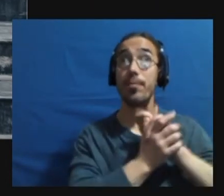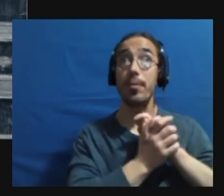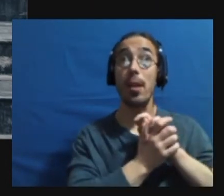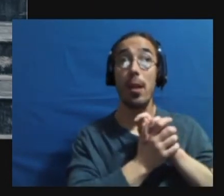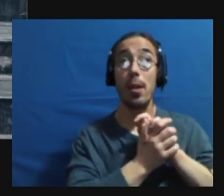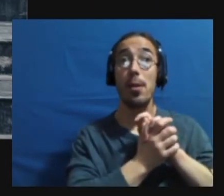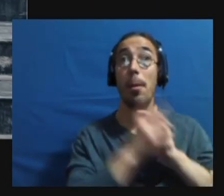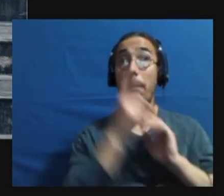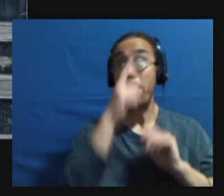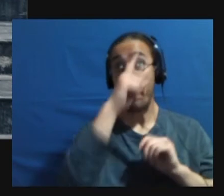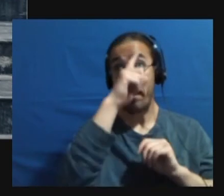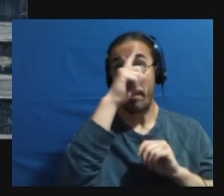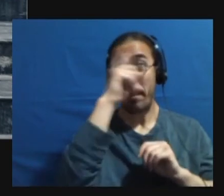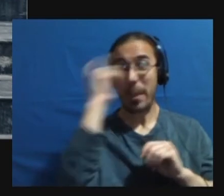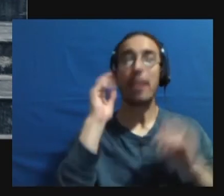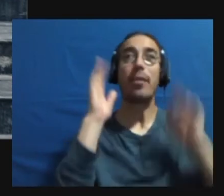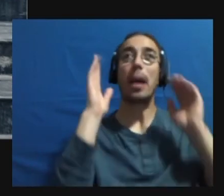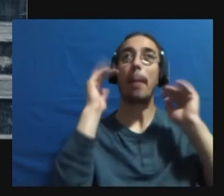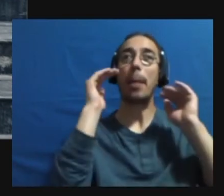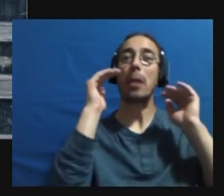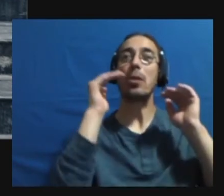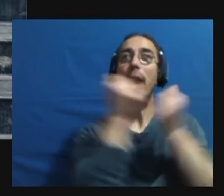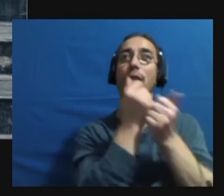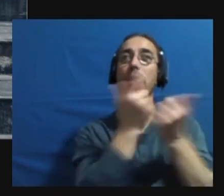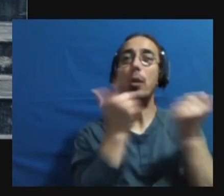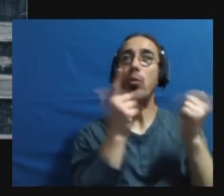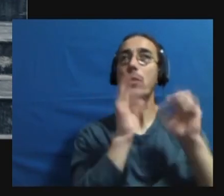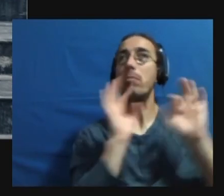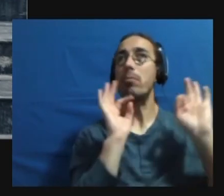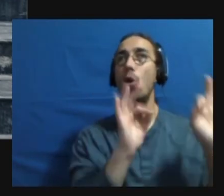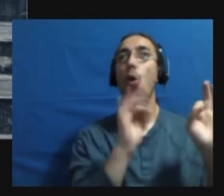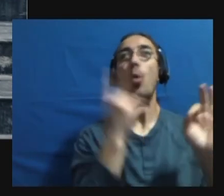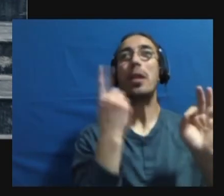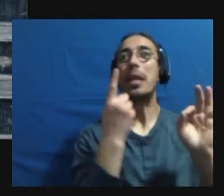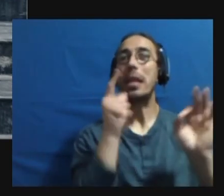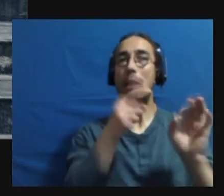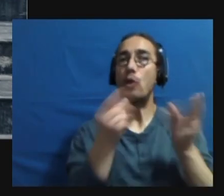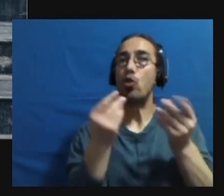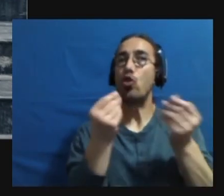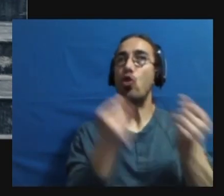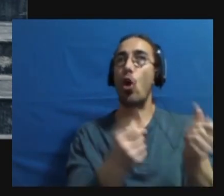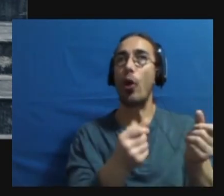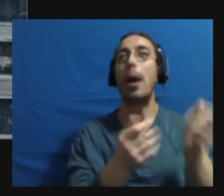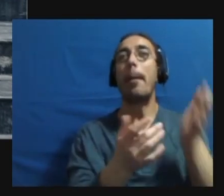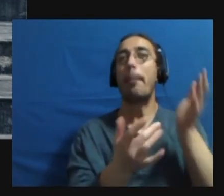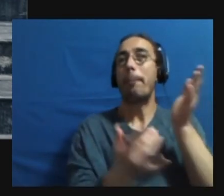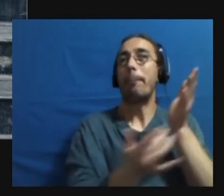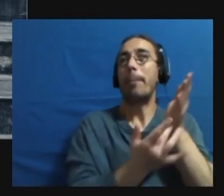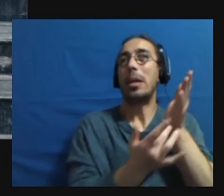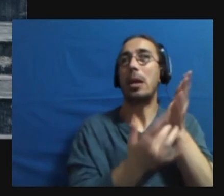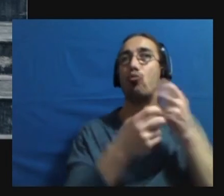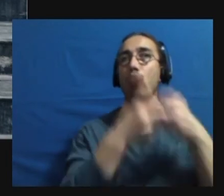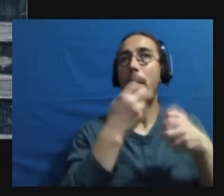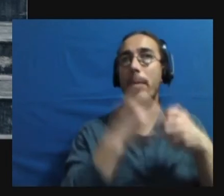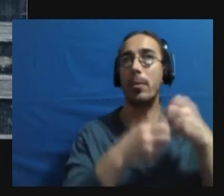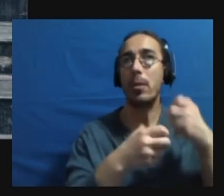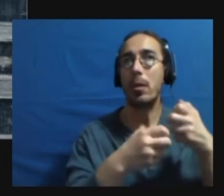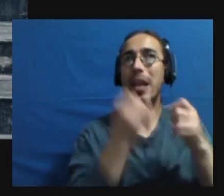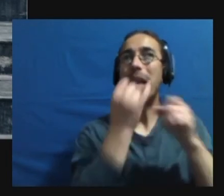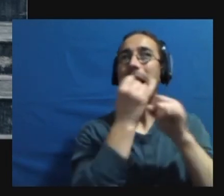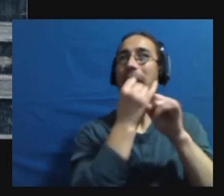because all expectations were concrete. He only needed to solve mechanical problems. Independence is not really the